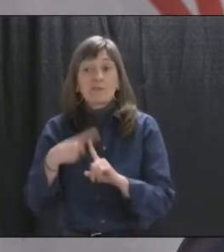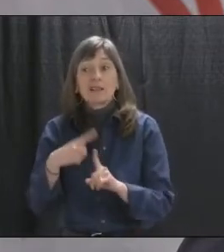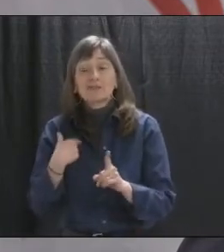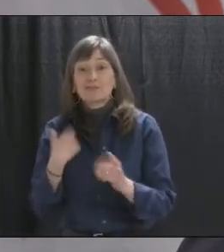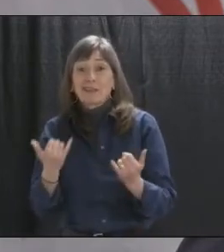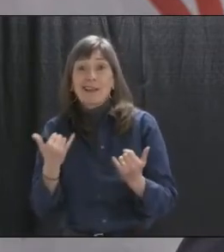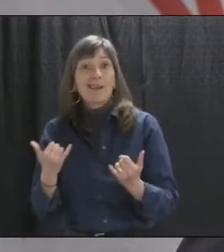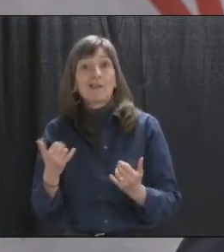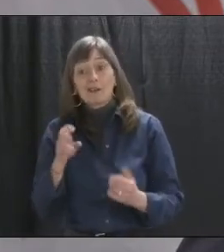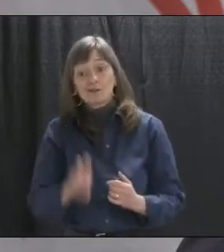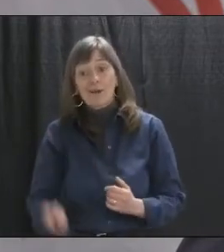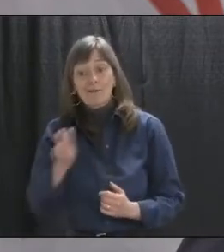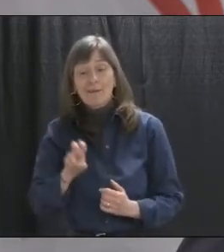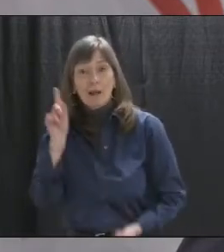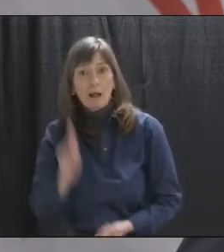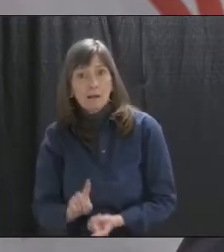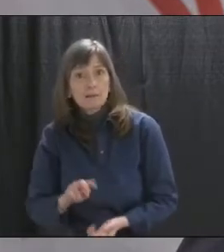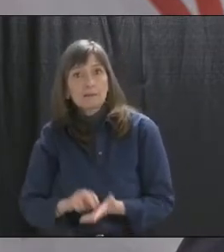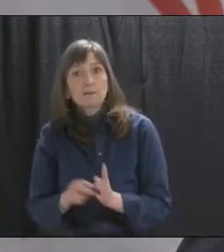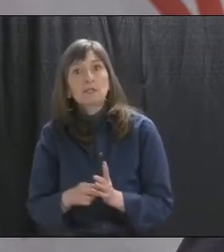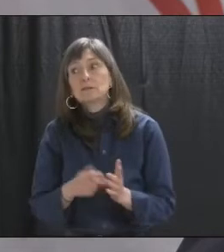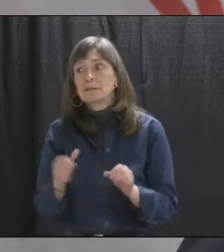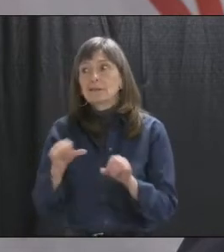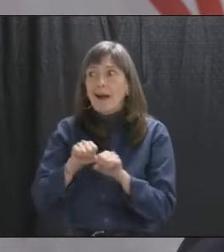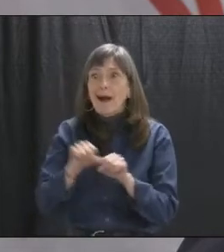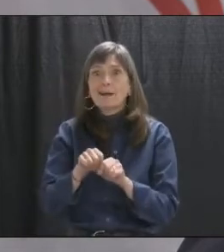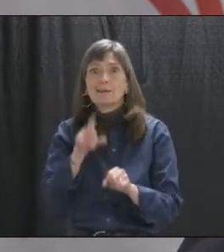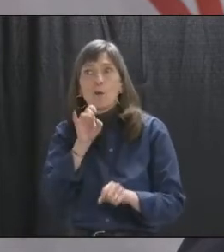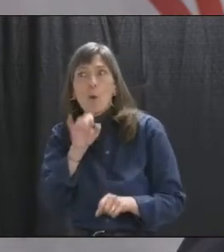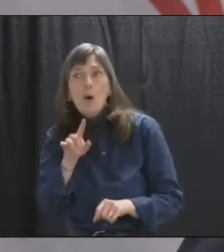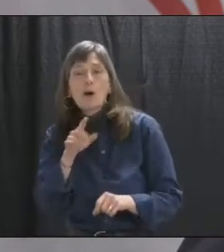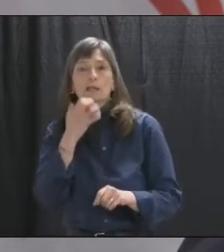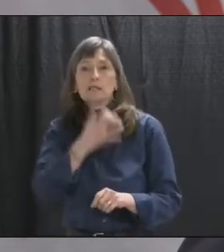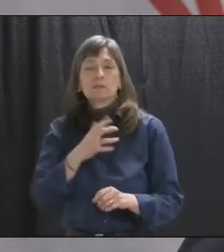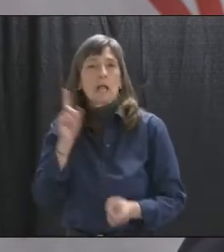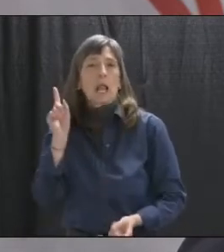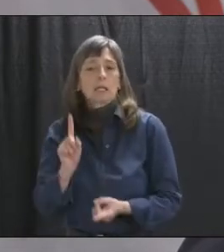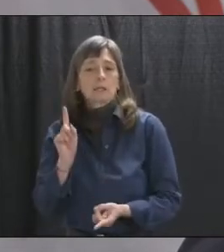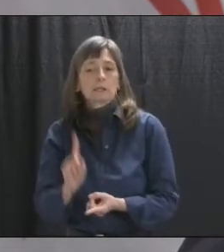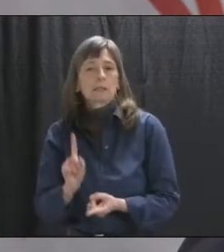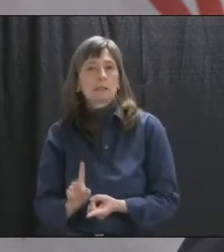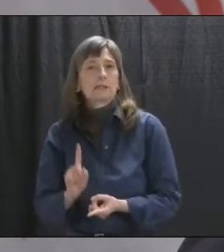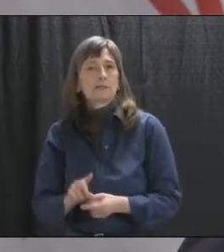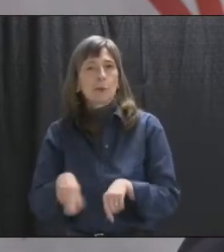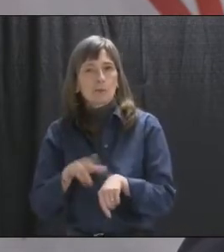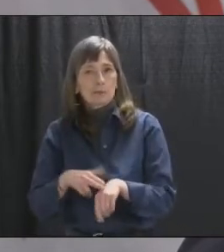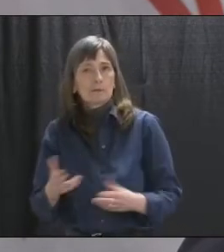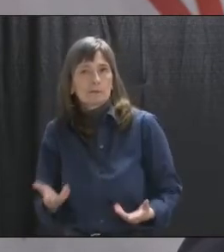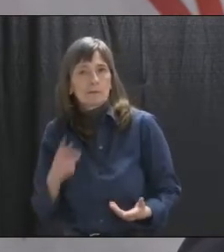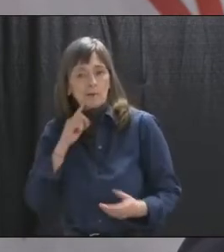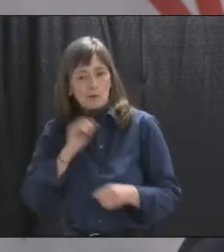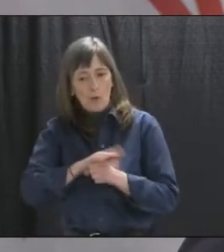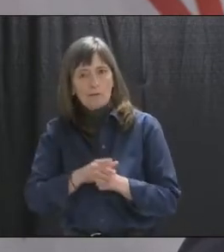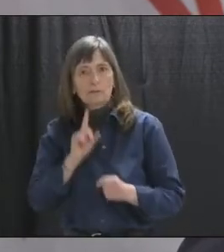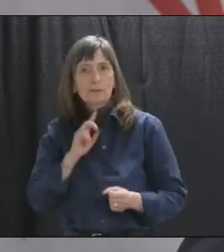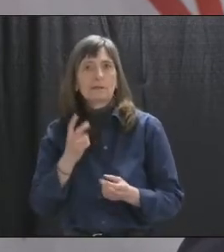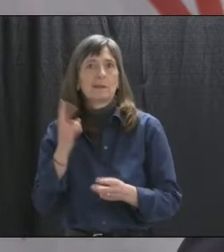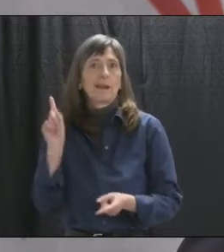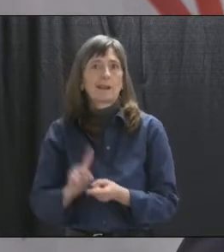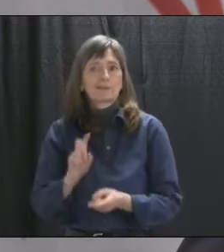are traveling less, so the demand on oil and gasoline, diesel, and fuels, of course, is decreased dramatically as